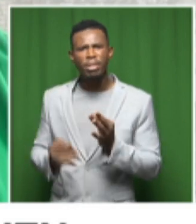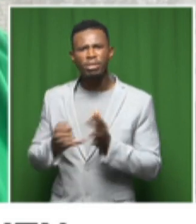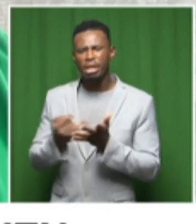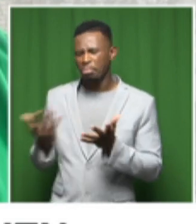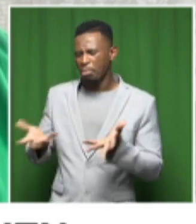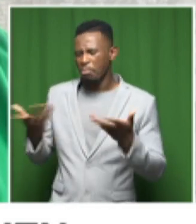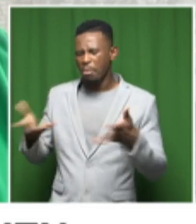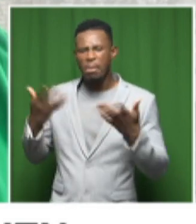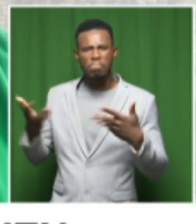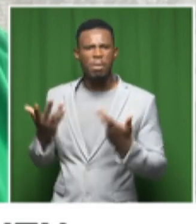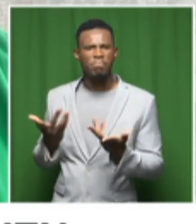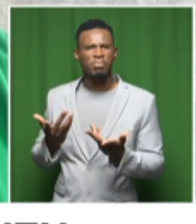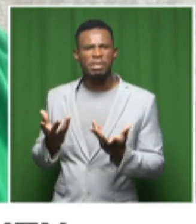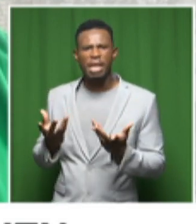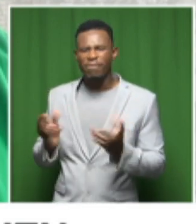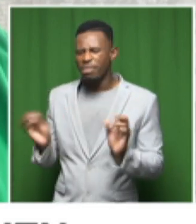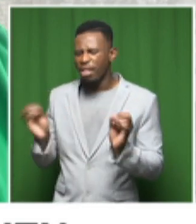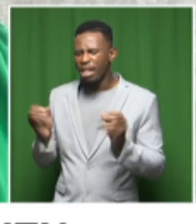no character.